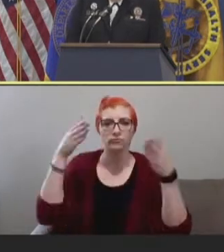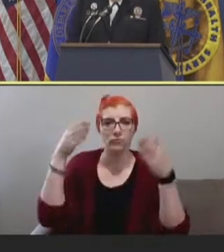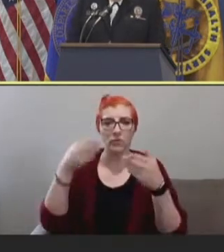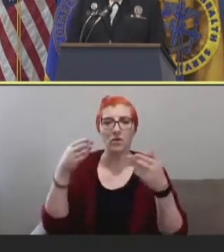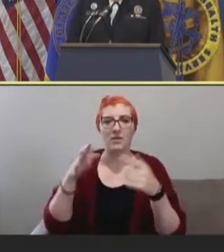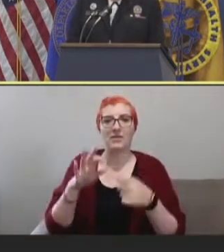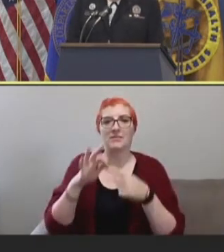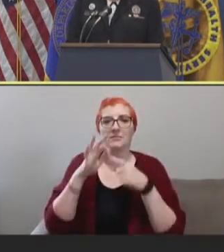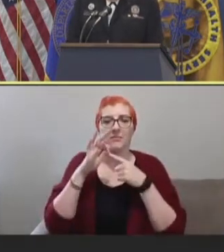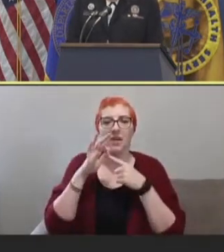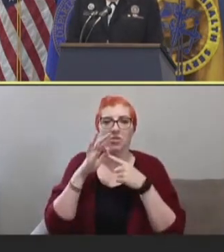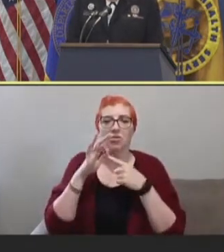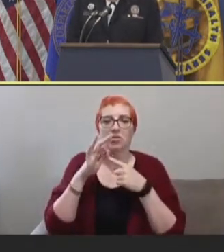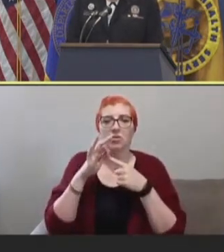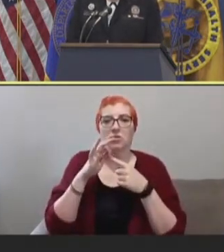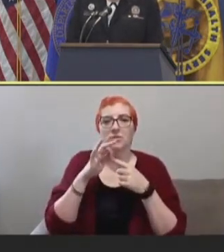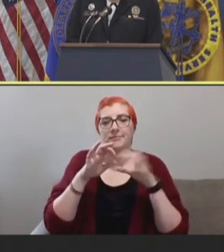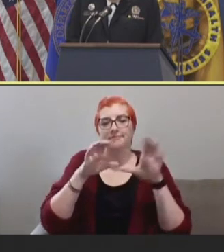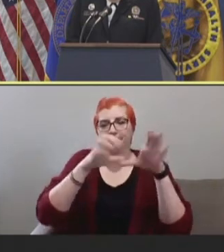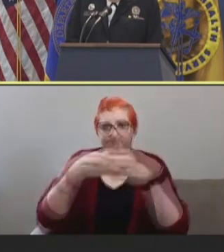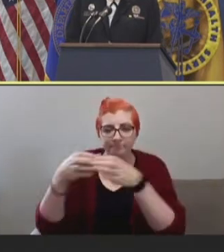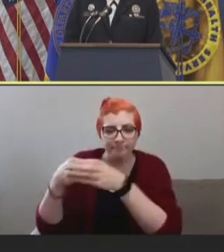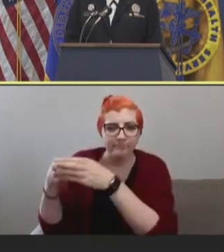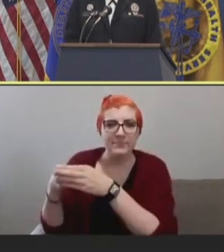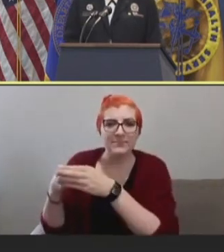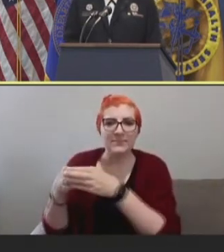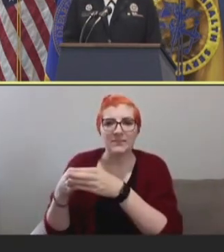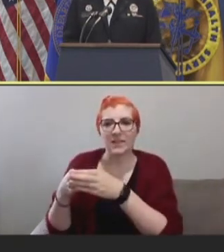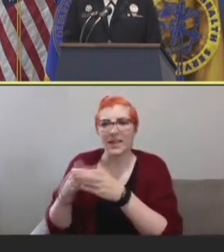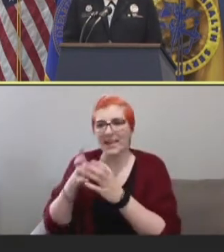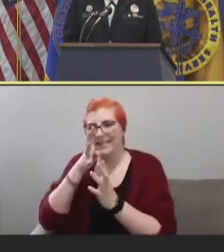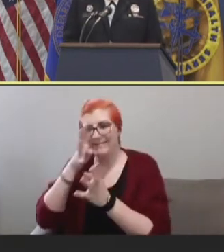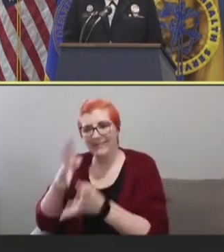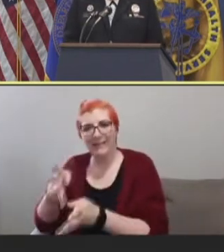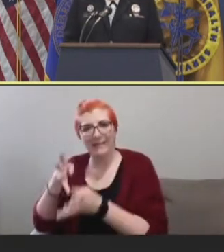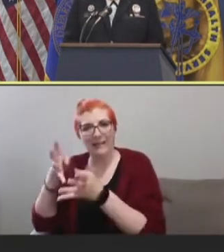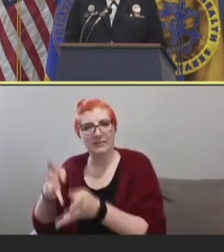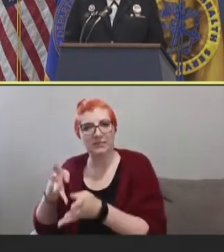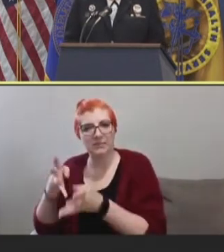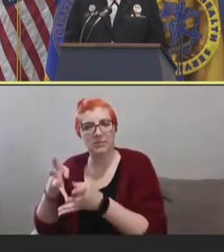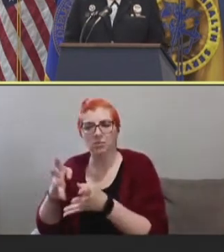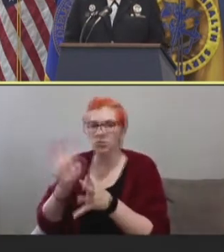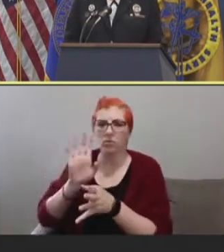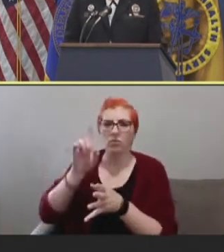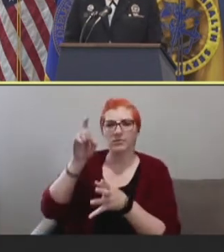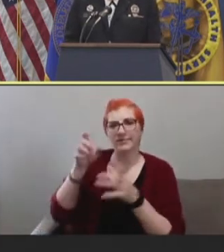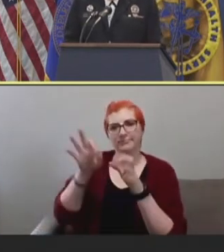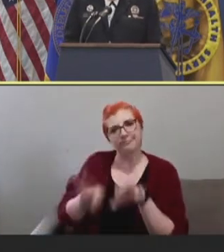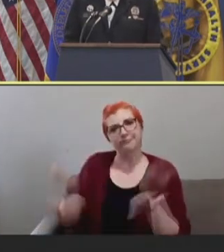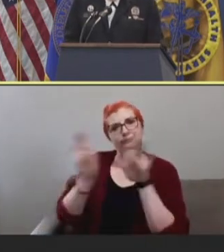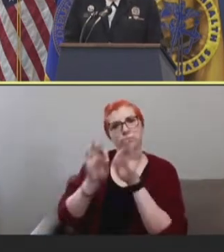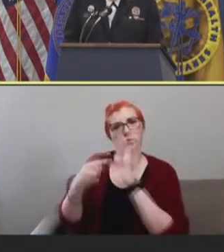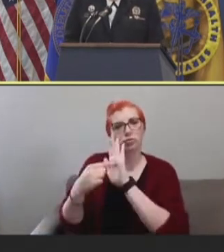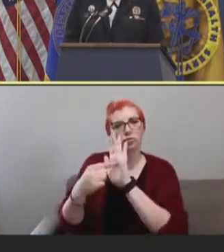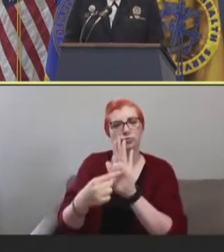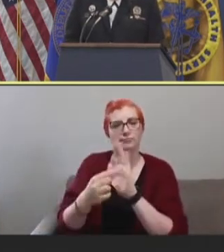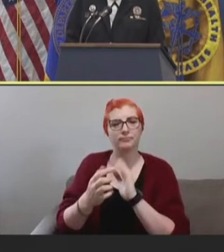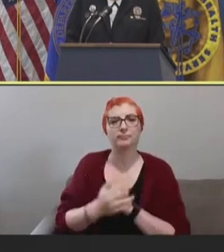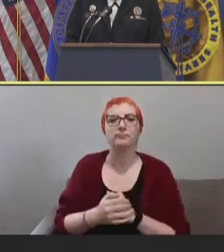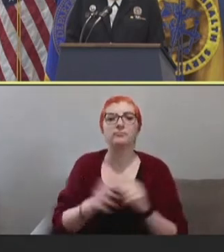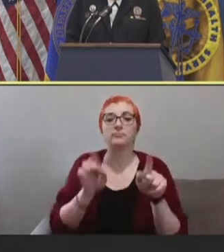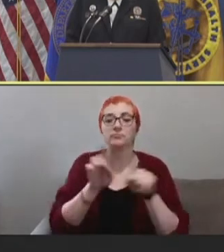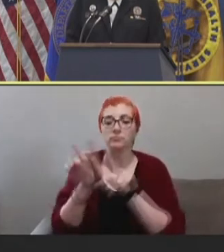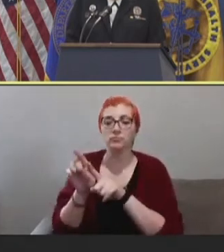neglected diseases to portray their value and importance. In addition, a scientific